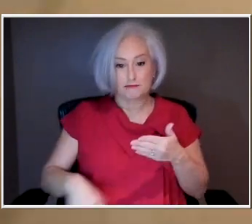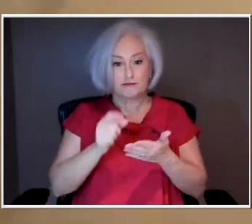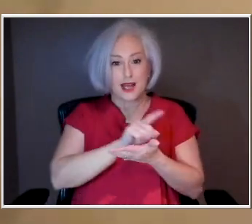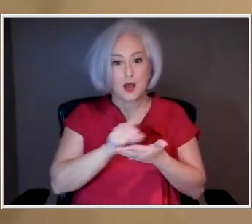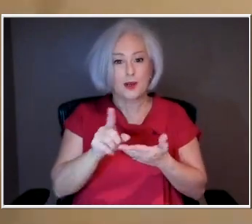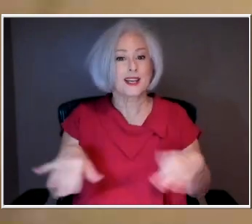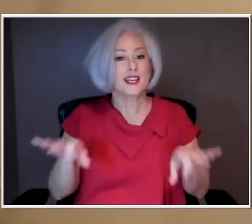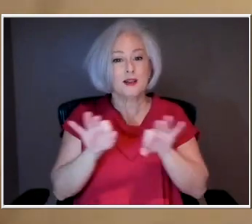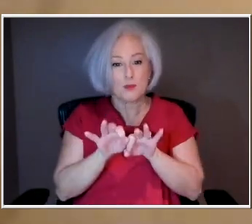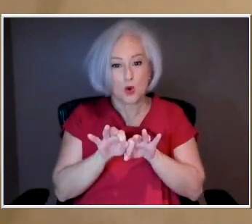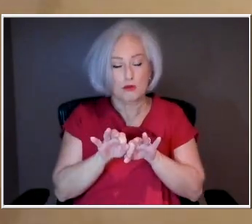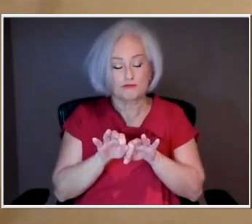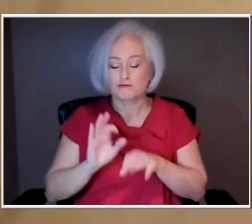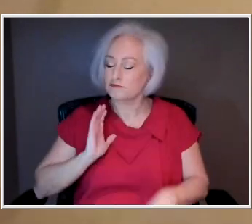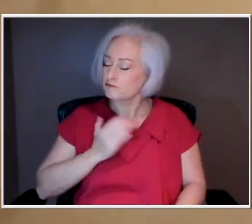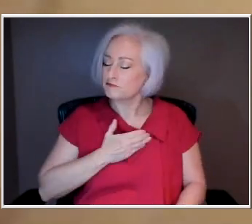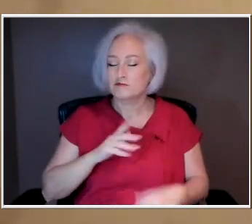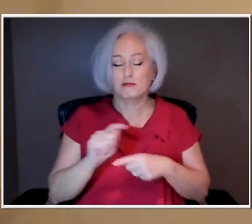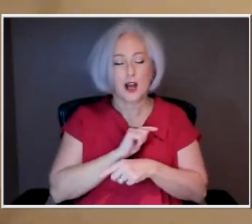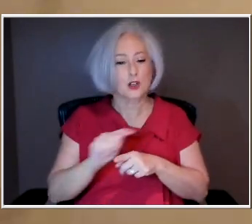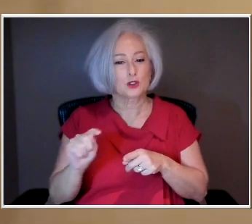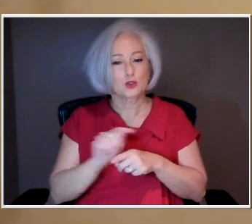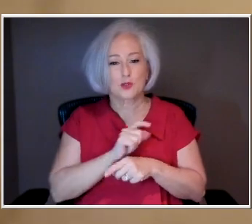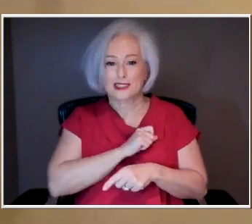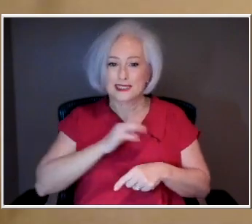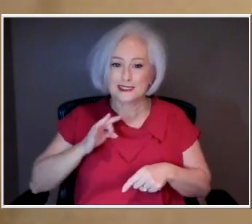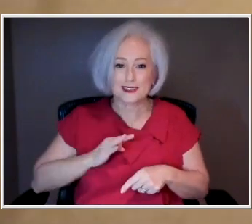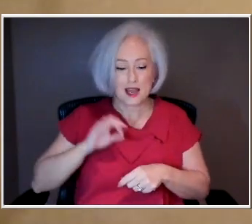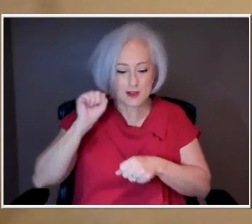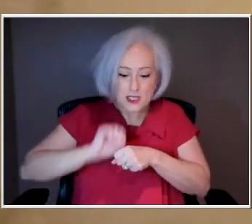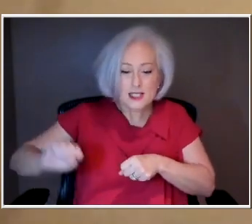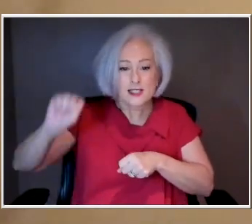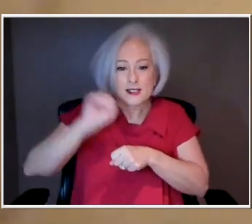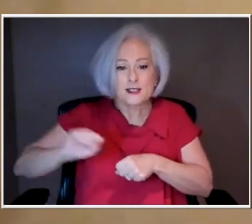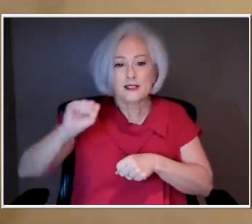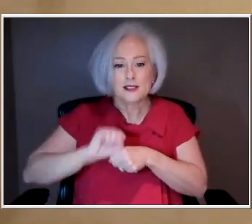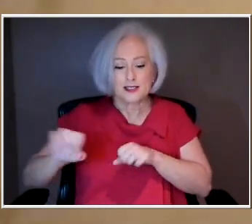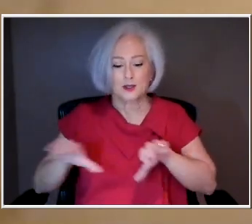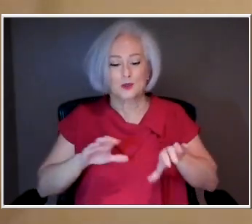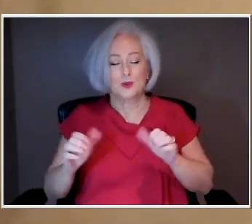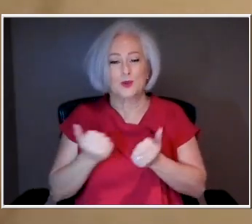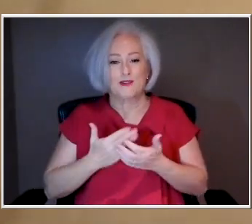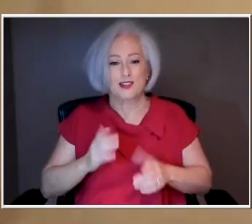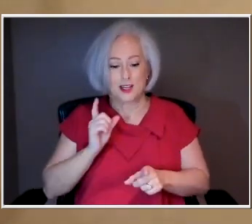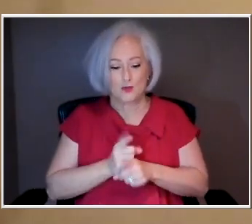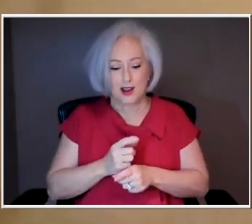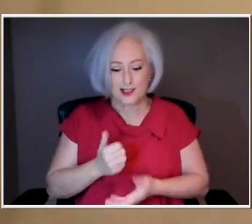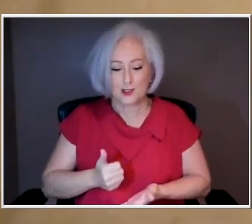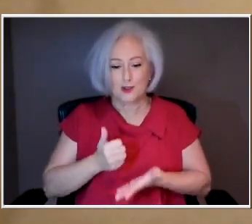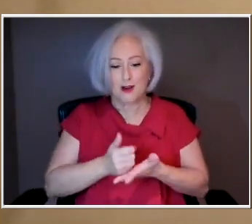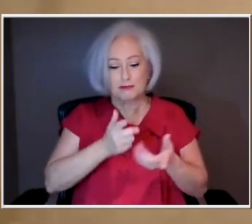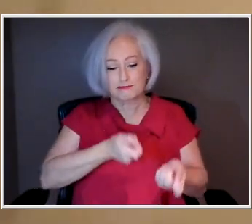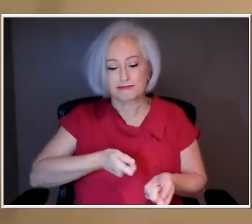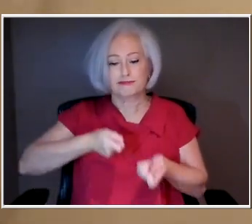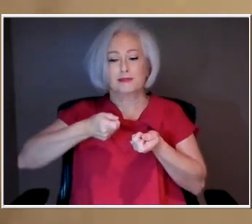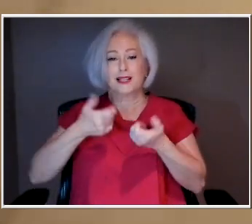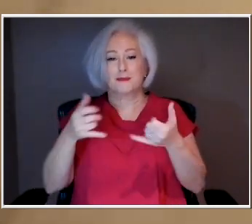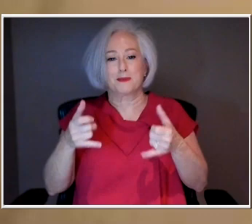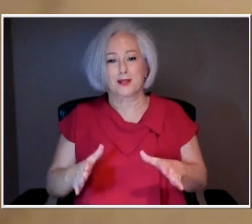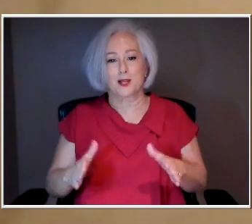this big game? Yeah, I mean, my focus is trying to get everybody as healthy as possible by Sunday. So I think having